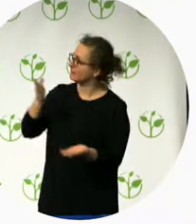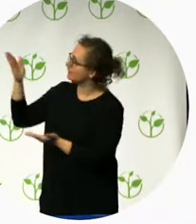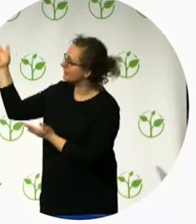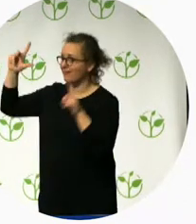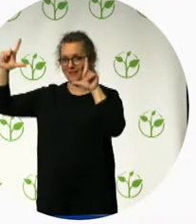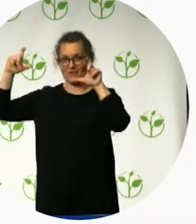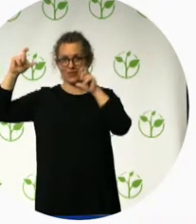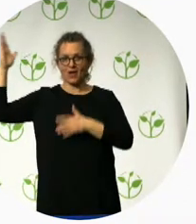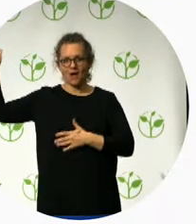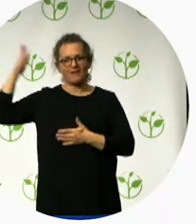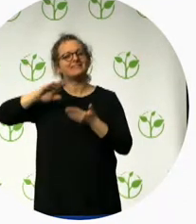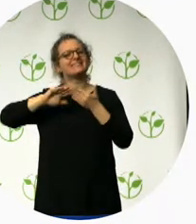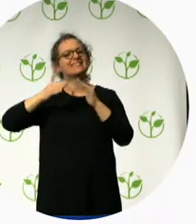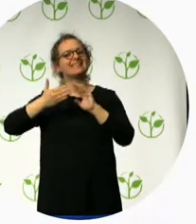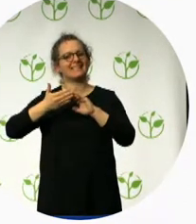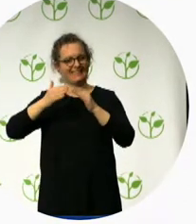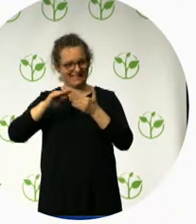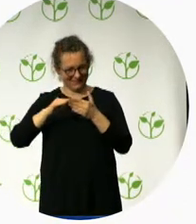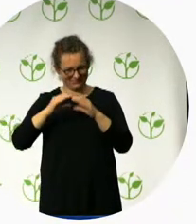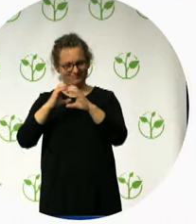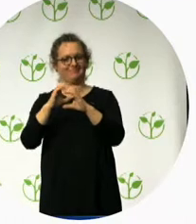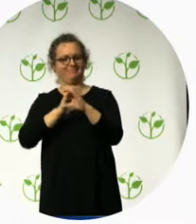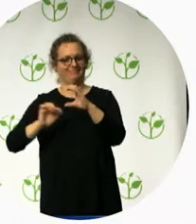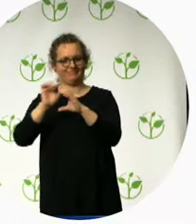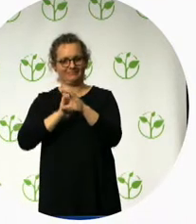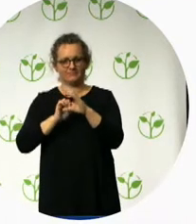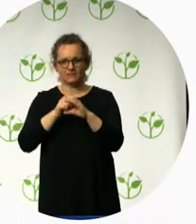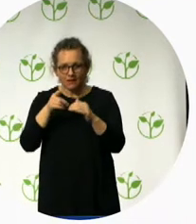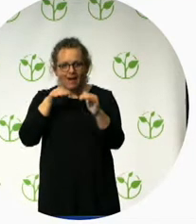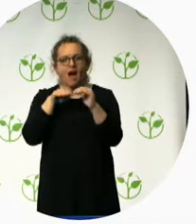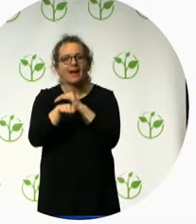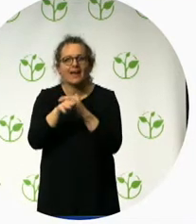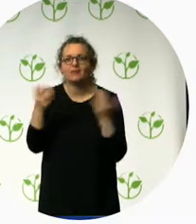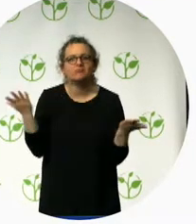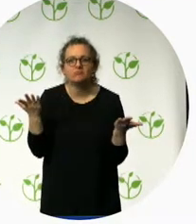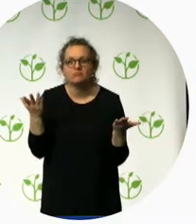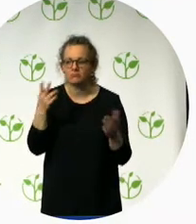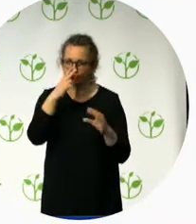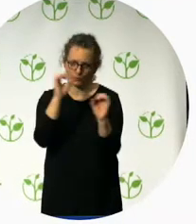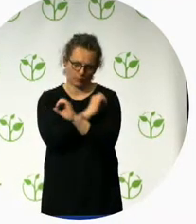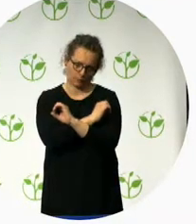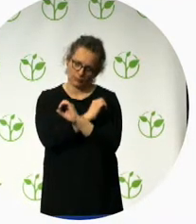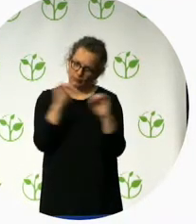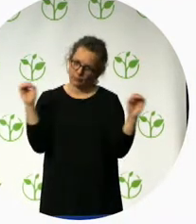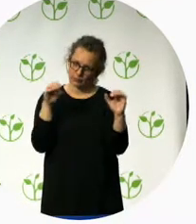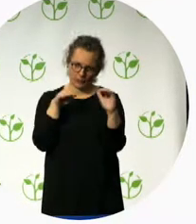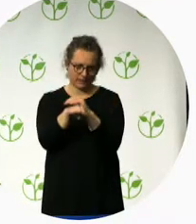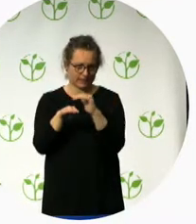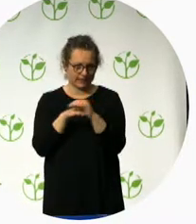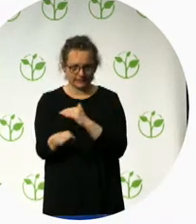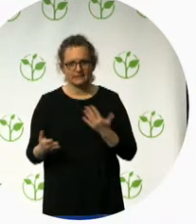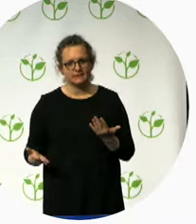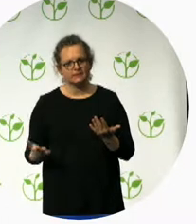don't see any accessibility. So this disabled and age-friendly city concept